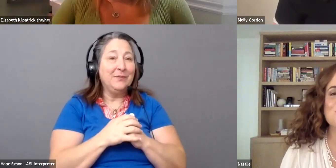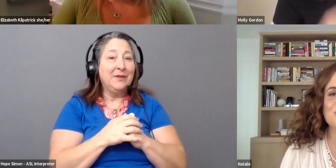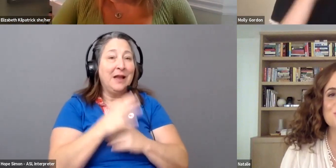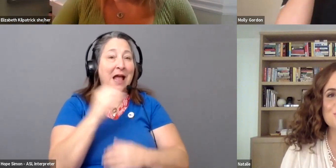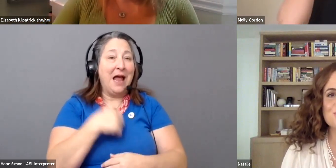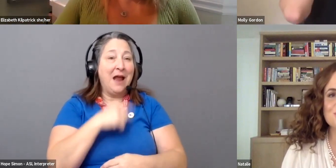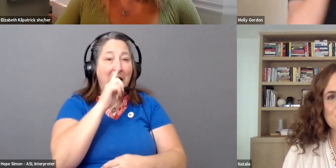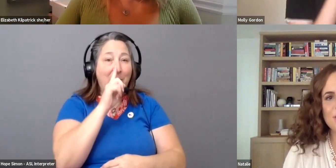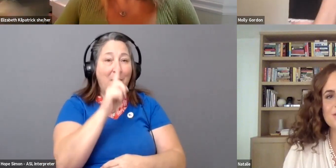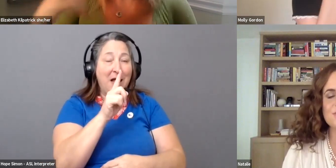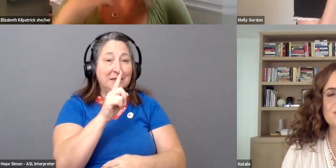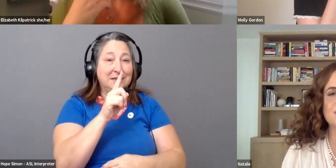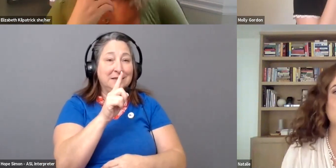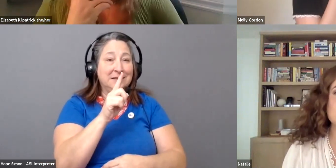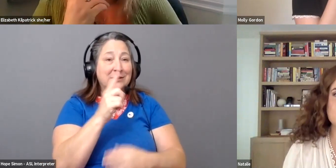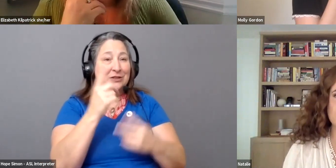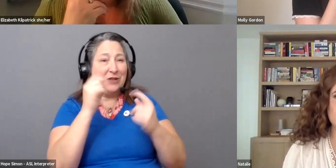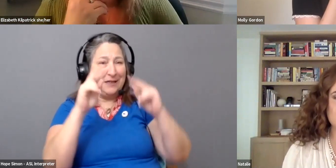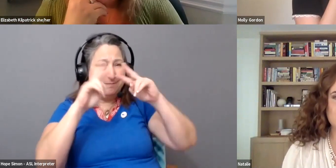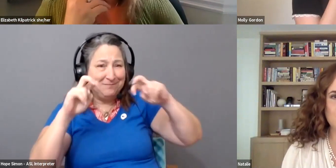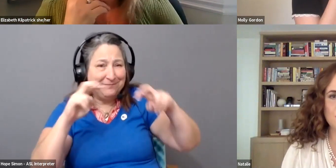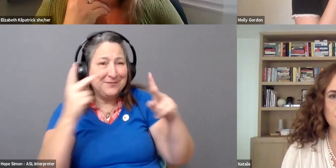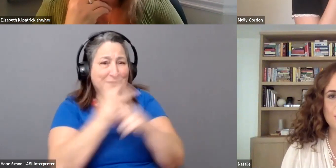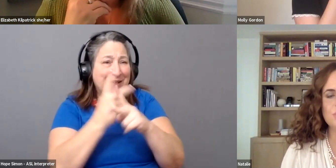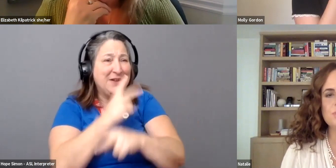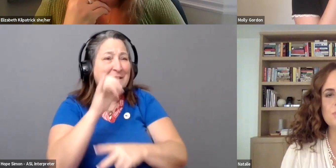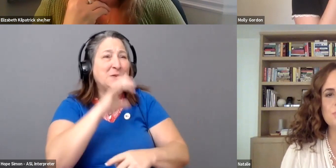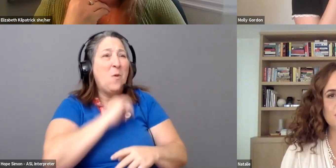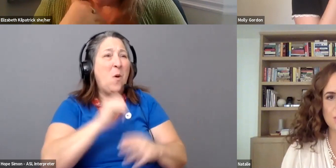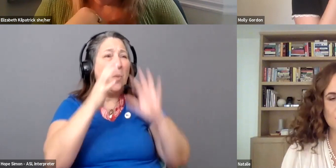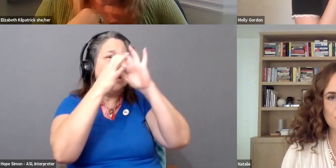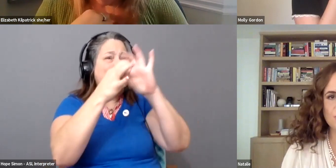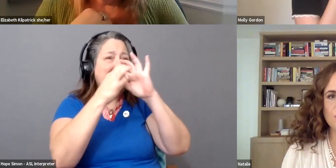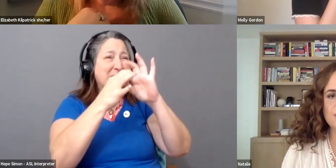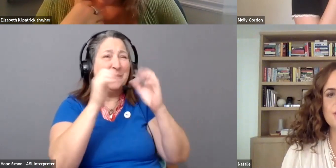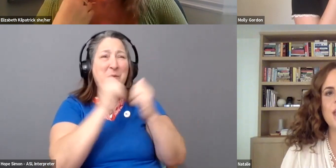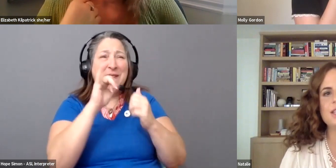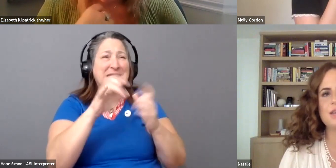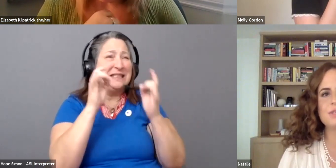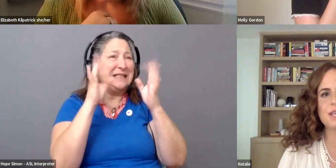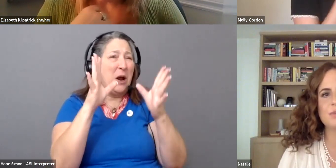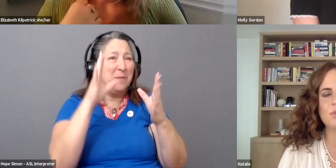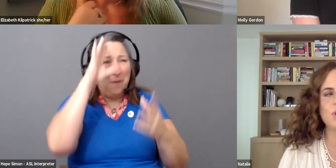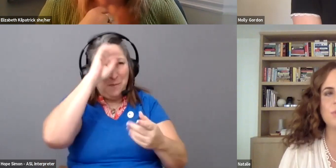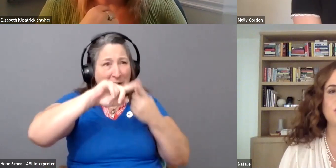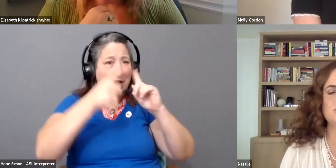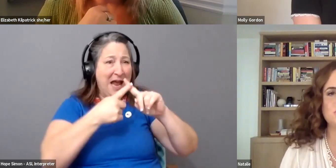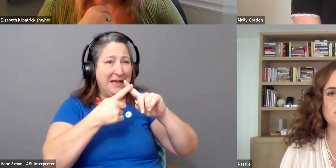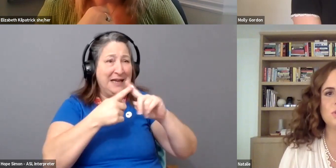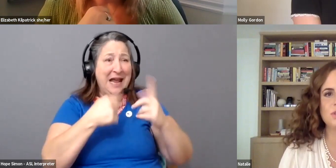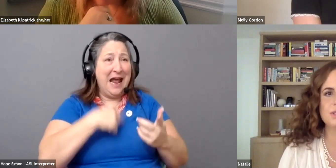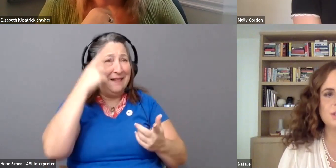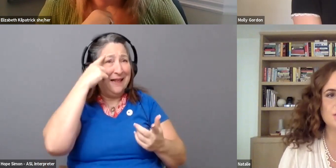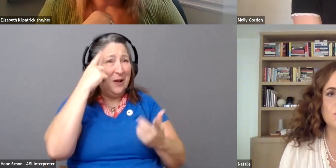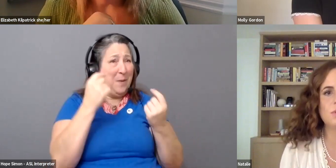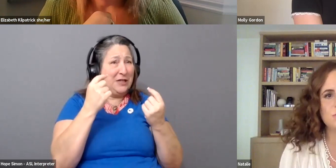of sorting through the detritus of this like old relationship with this pretty terrible boyfriend. And I was like, what am I going to do with